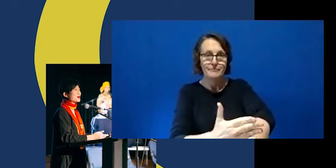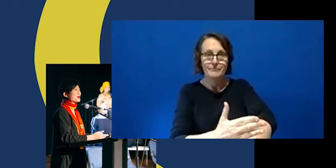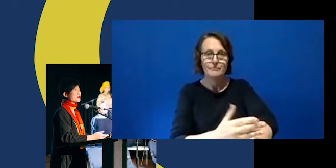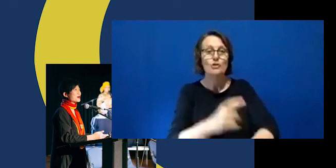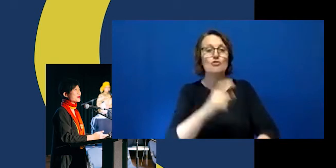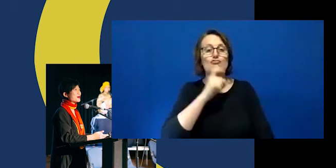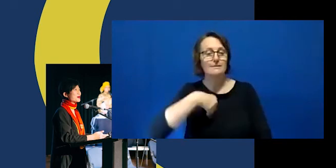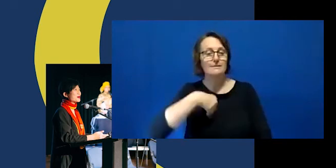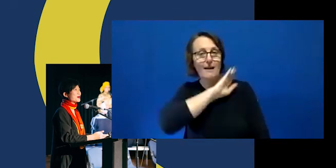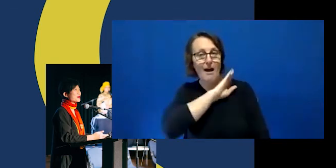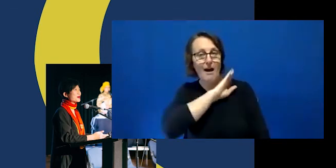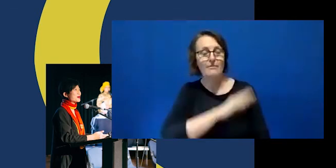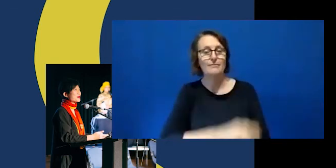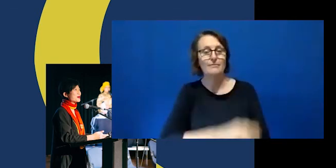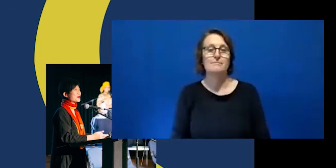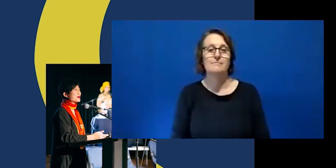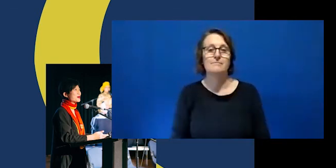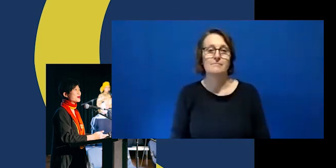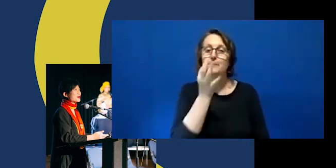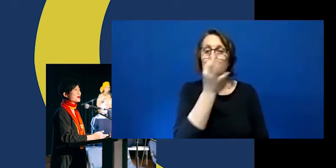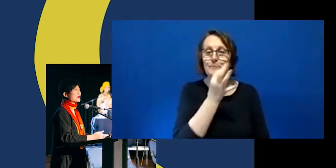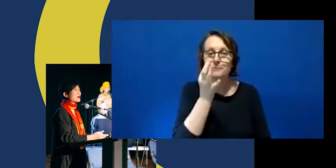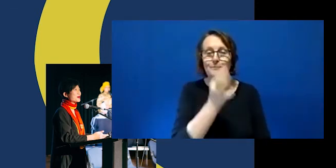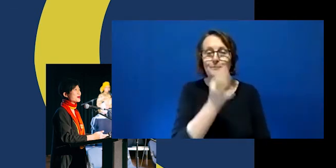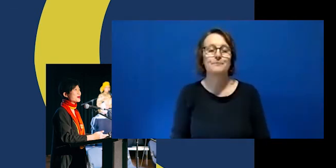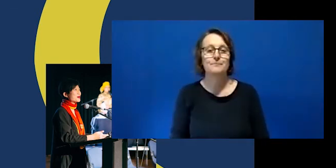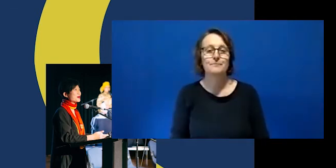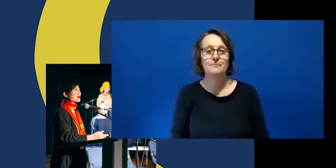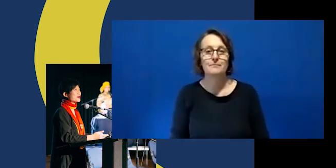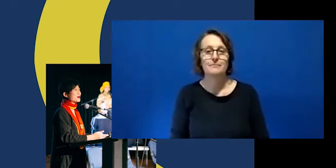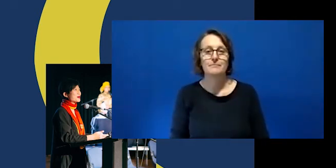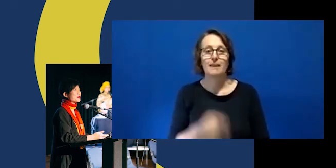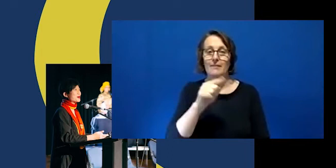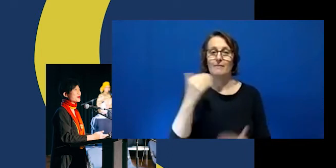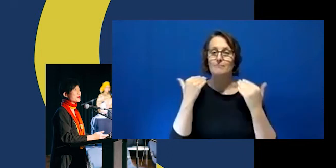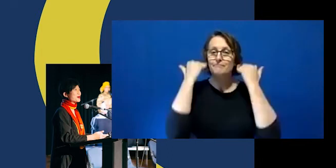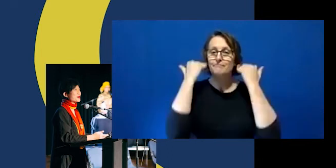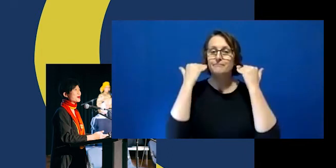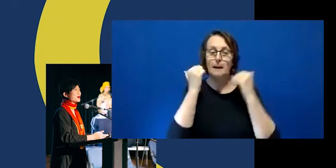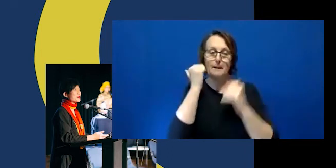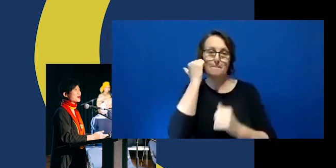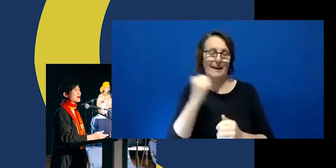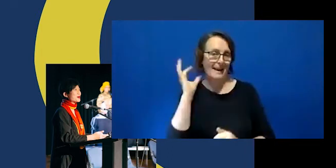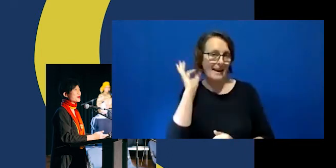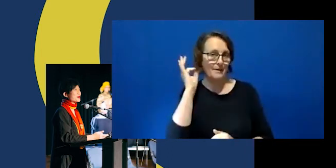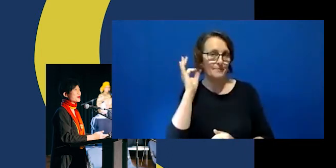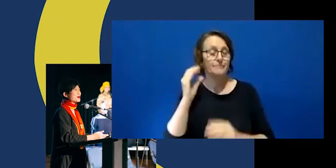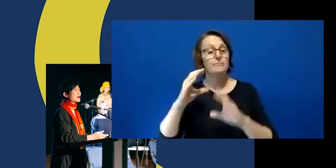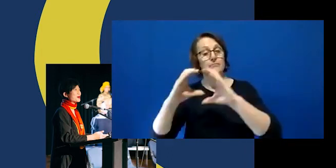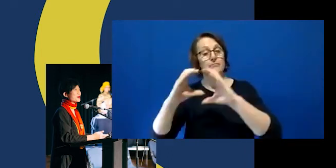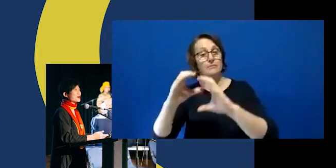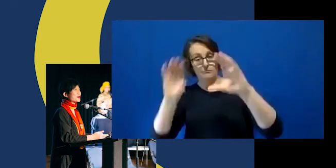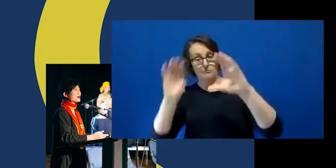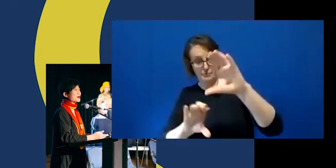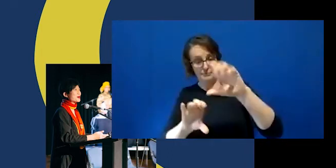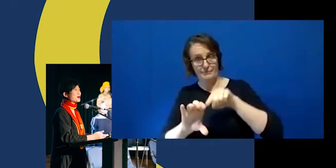scarf with matching red lipstick. They have short cropped black hair. Lena in the bottom right image is a woman with